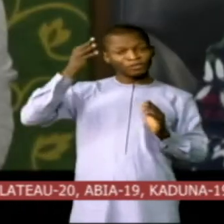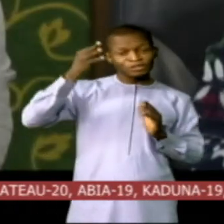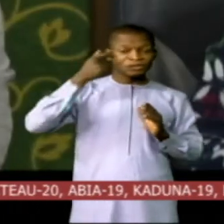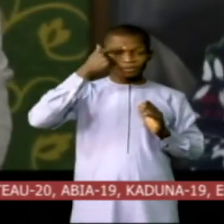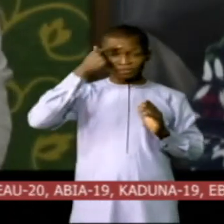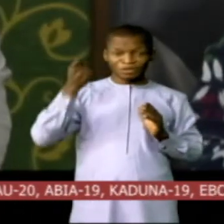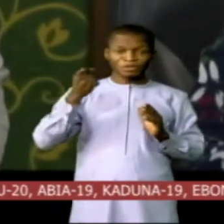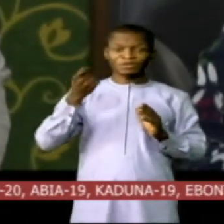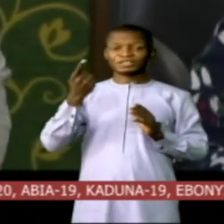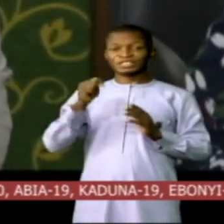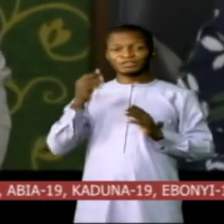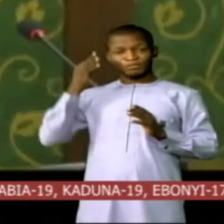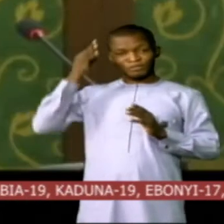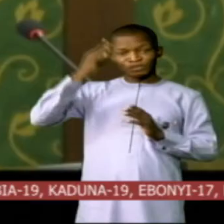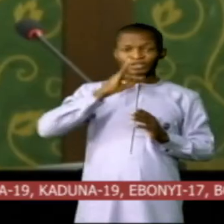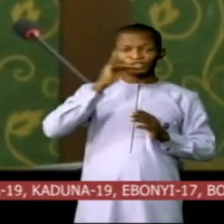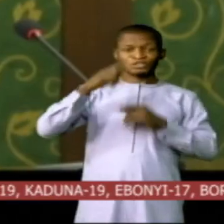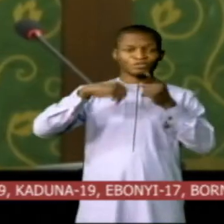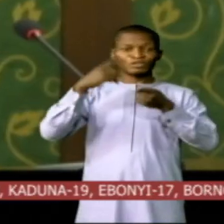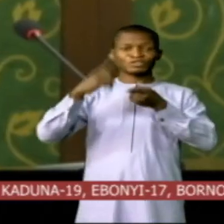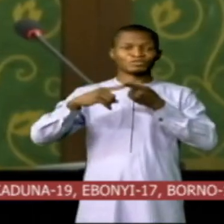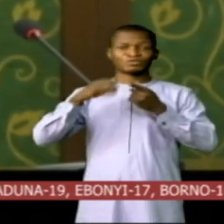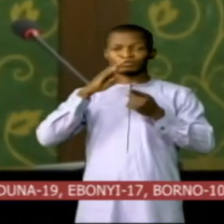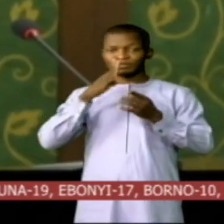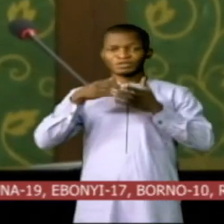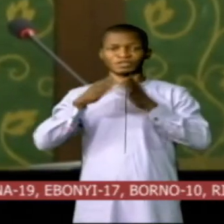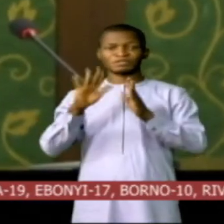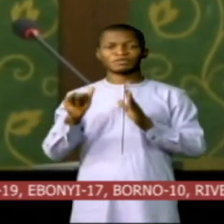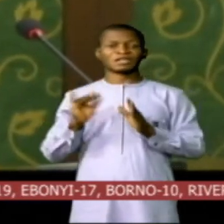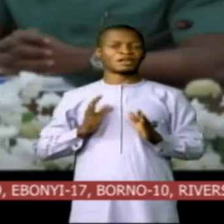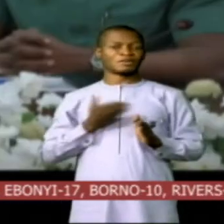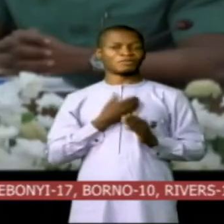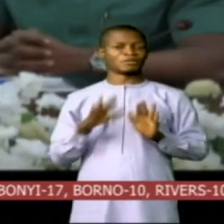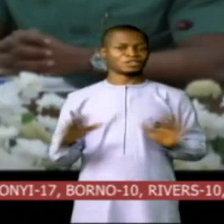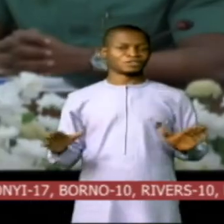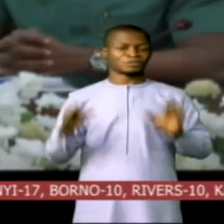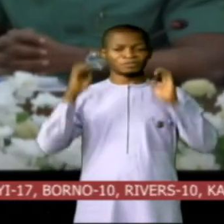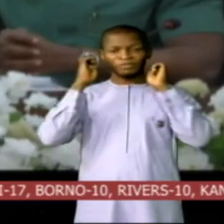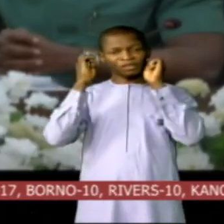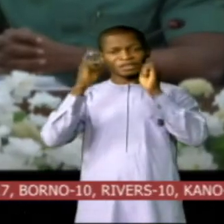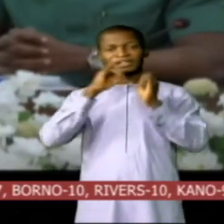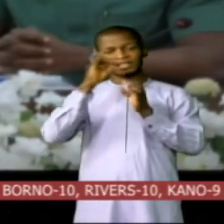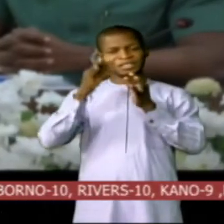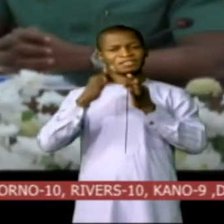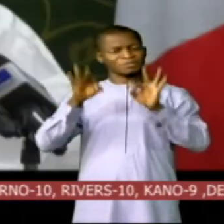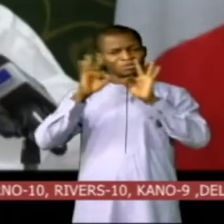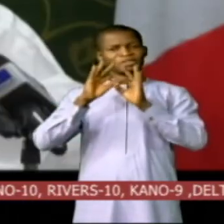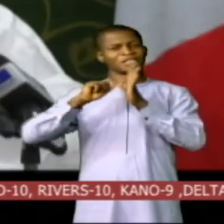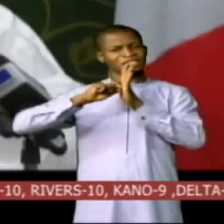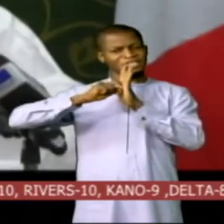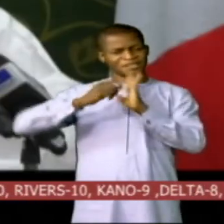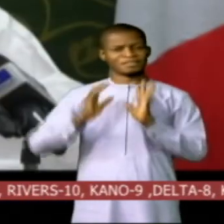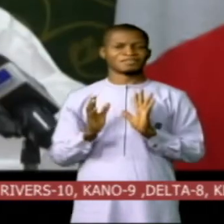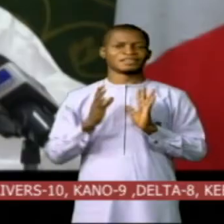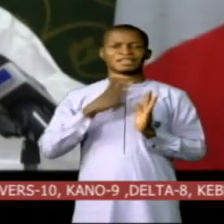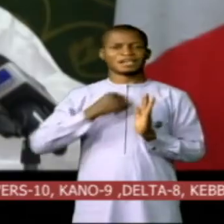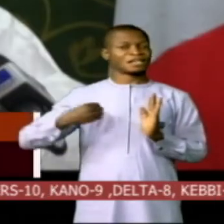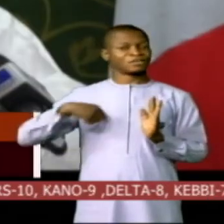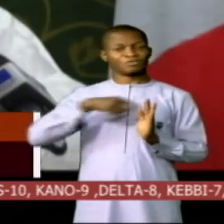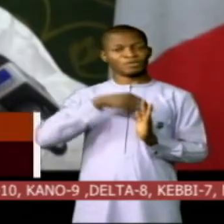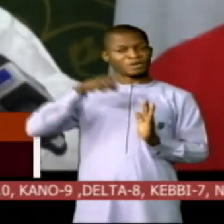because the future is going to be led by our children. Education is the key, and we